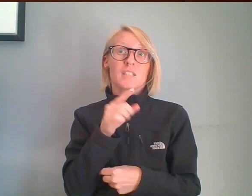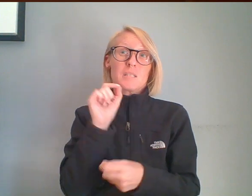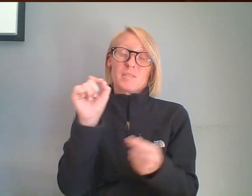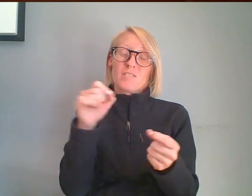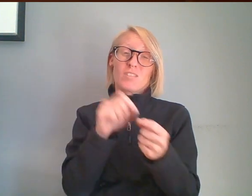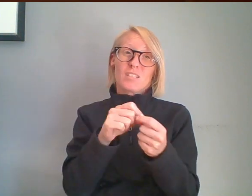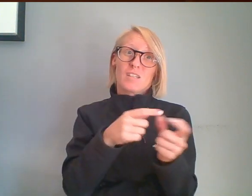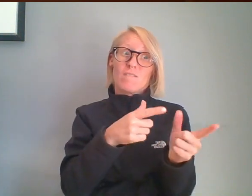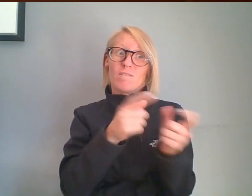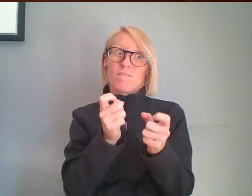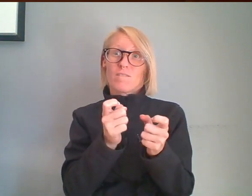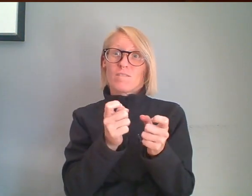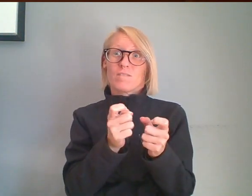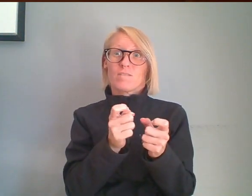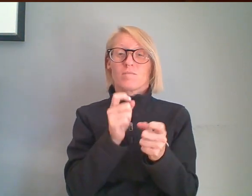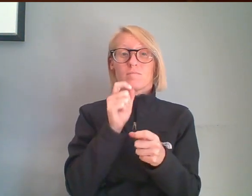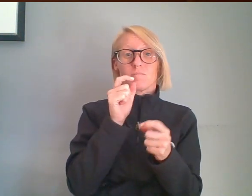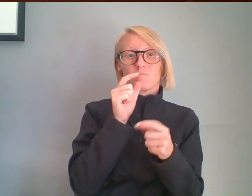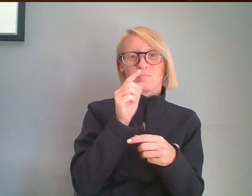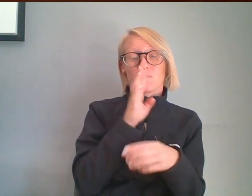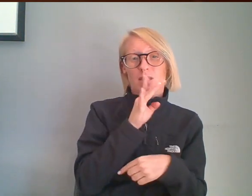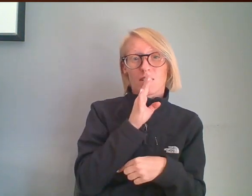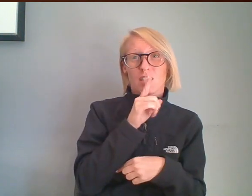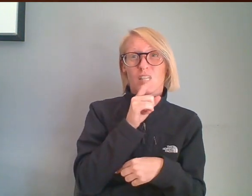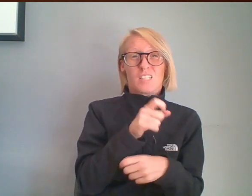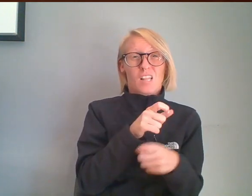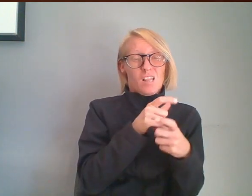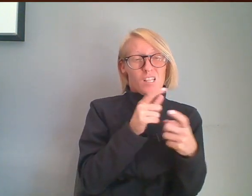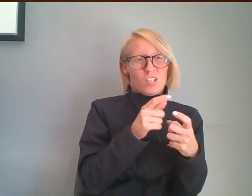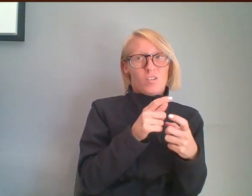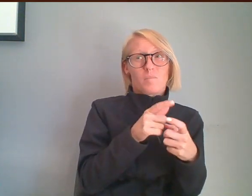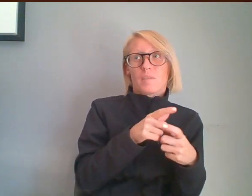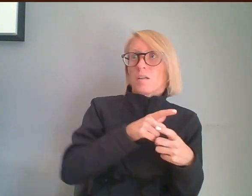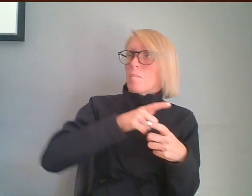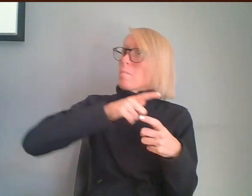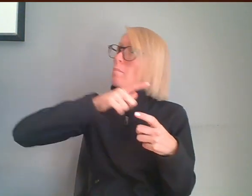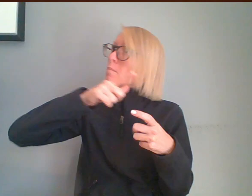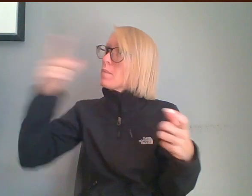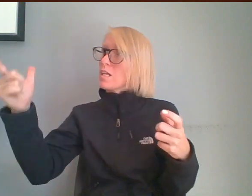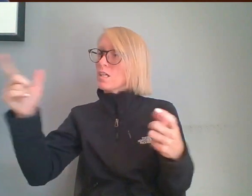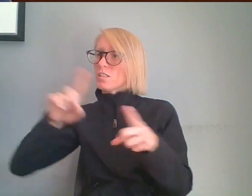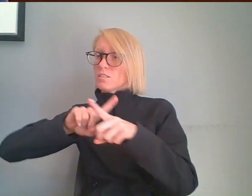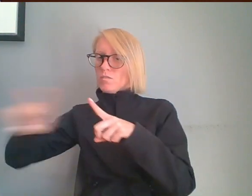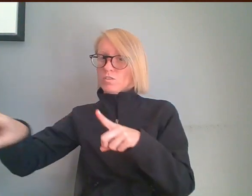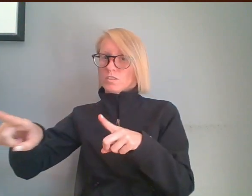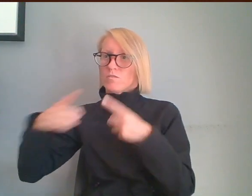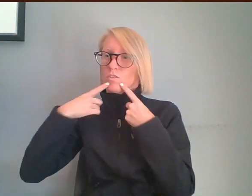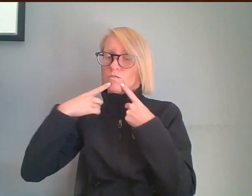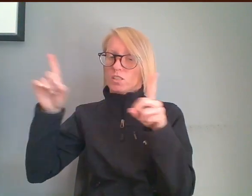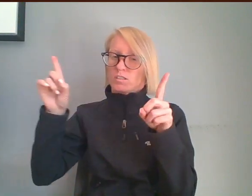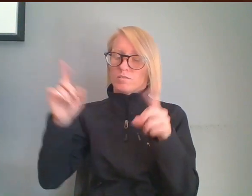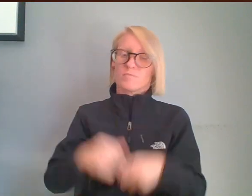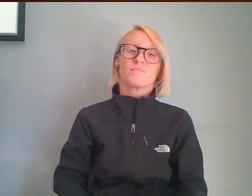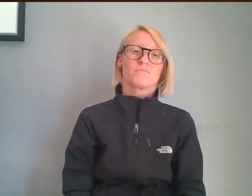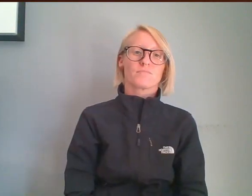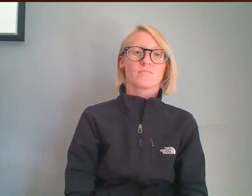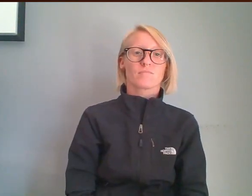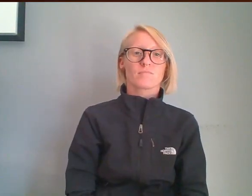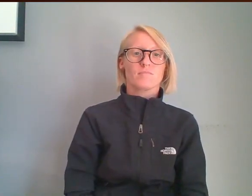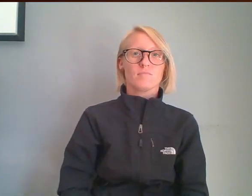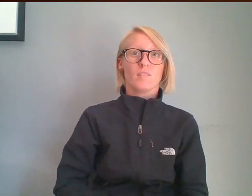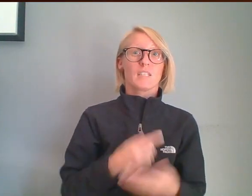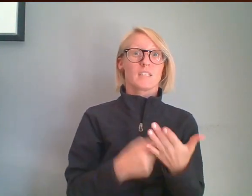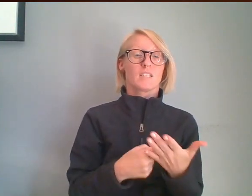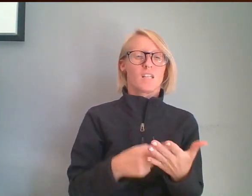speaking. It's little things that make a big difference in being effective. So today we're going to talk about little things in terms of